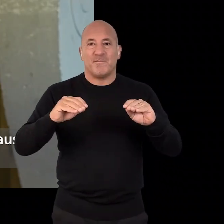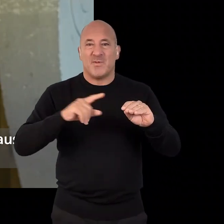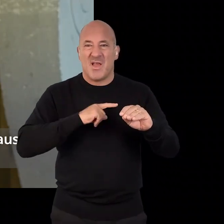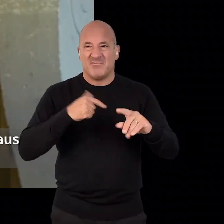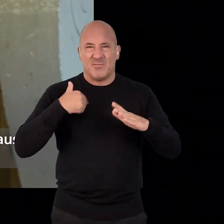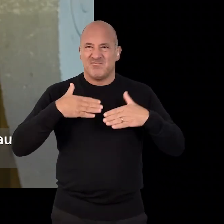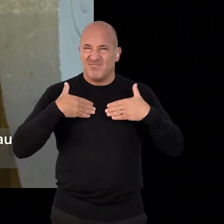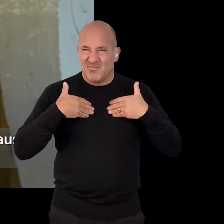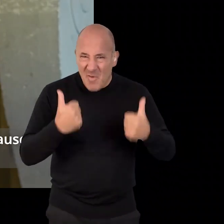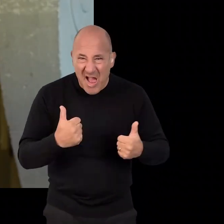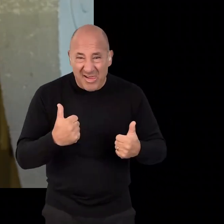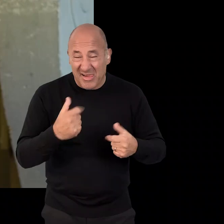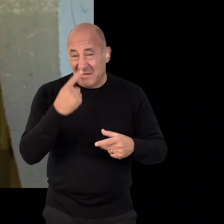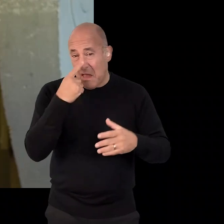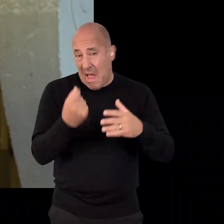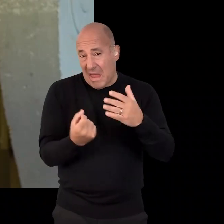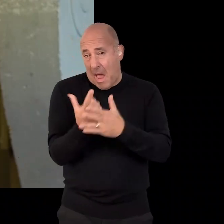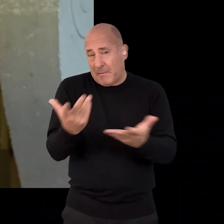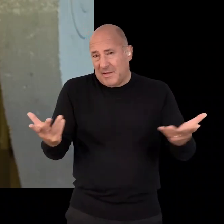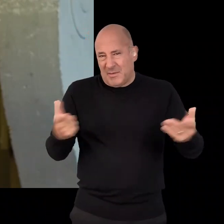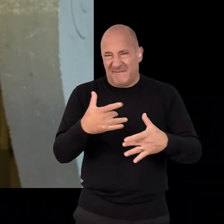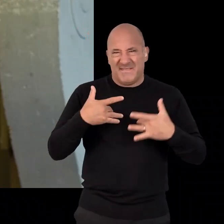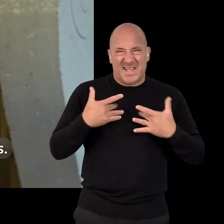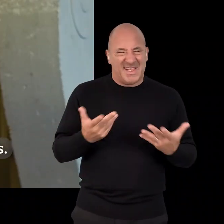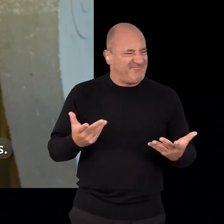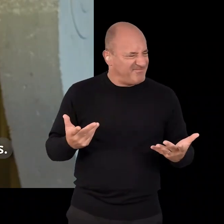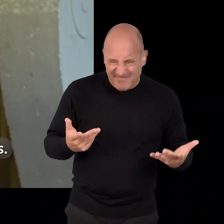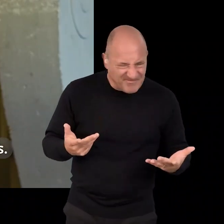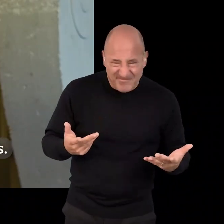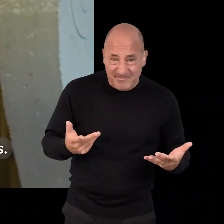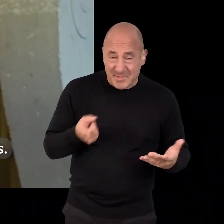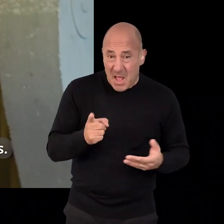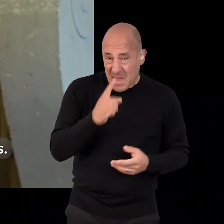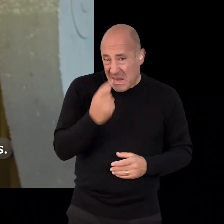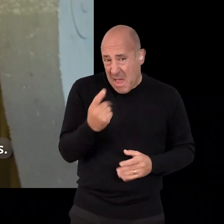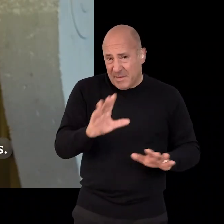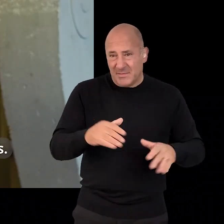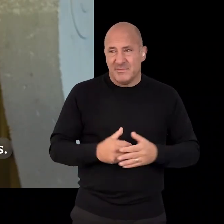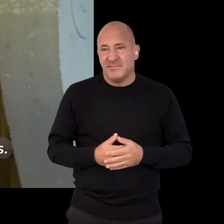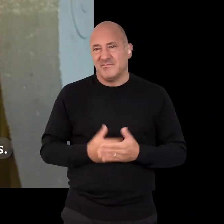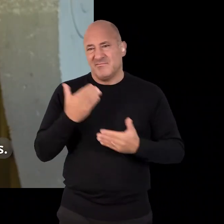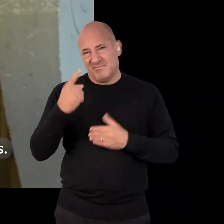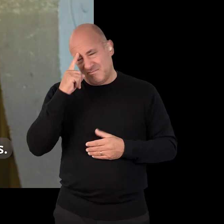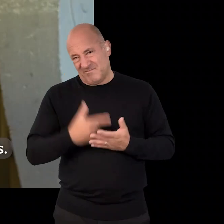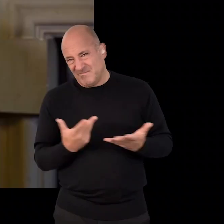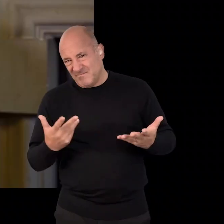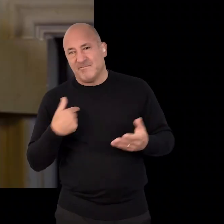stop work because I wasn't well enough, and that can happen to anybody. And you don't think it's going to happen, but it